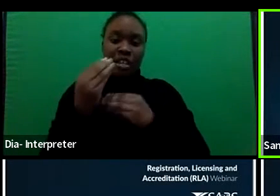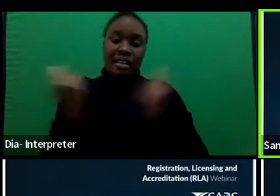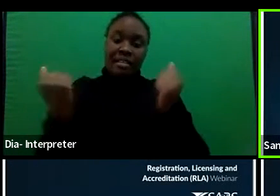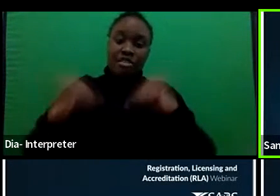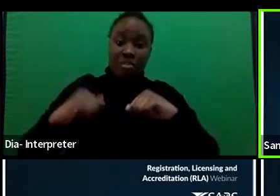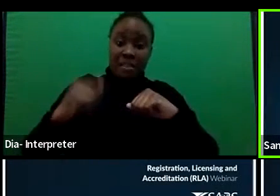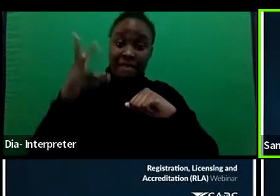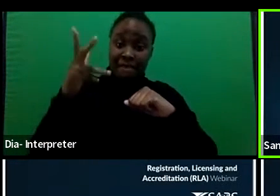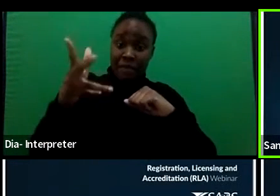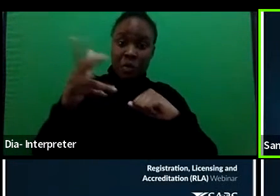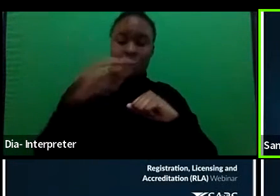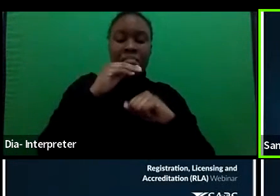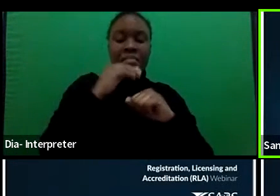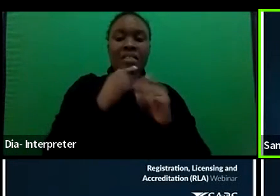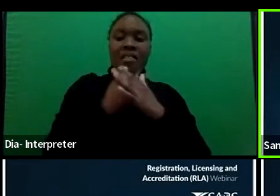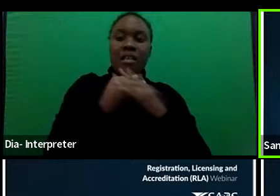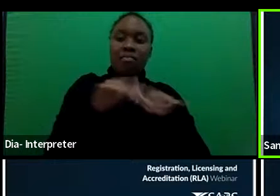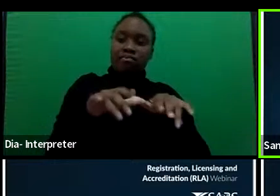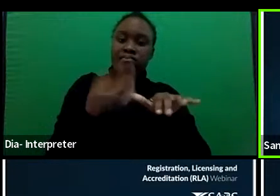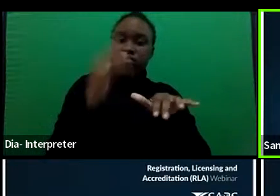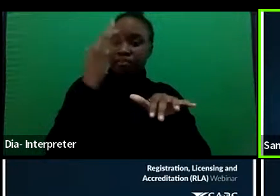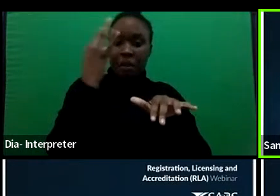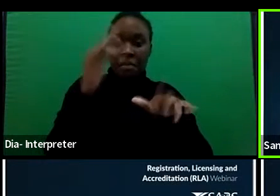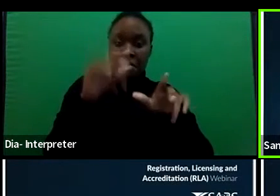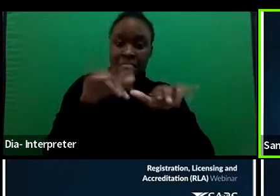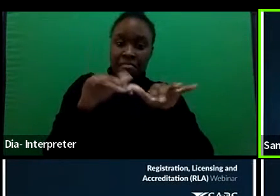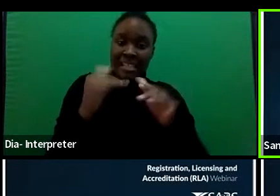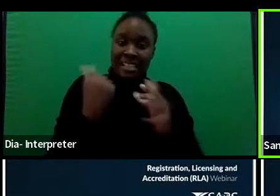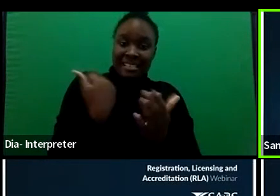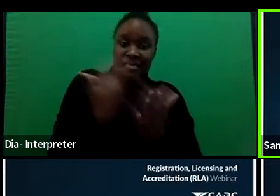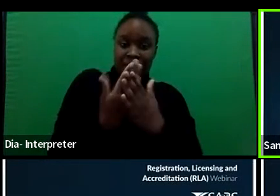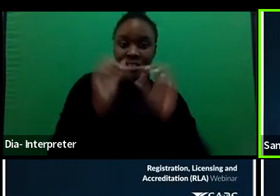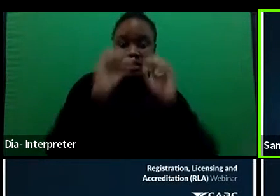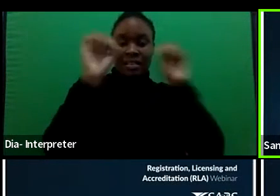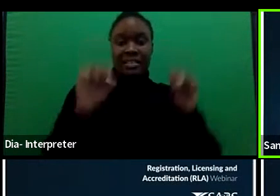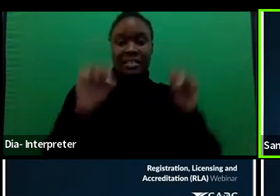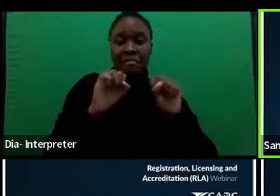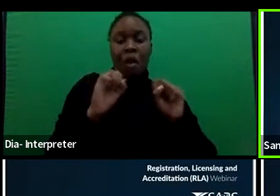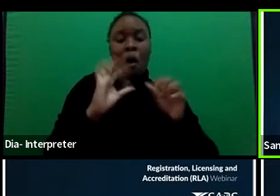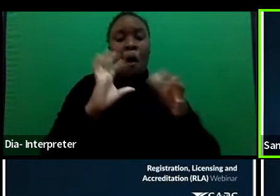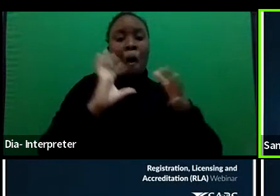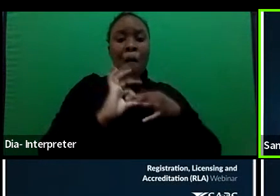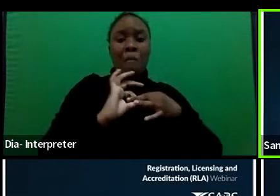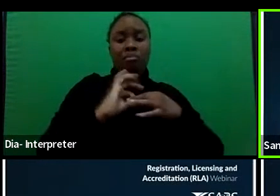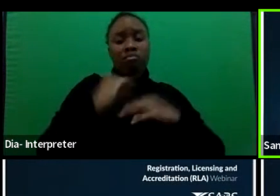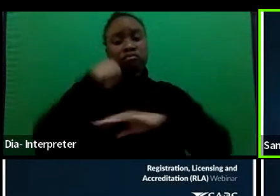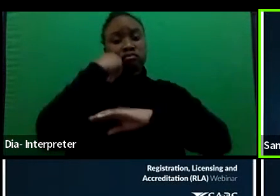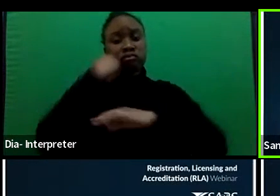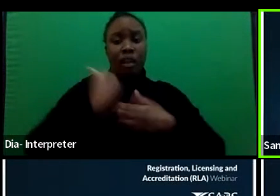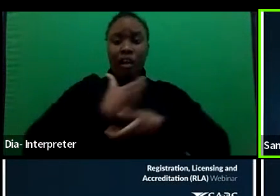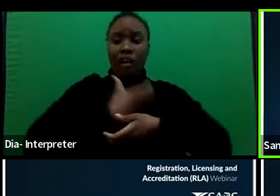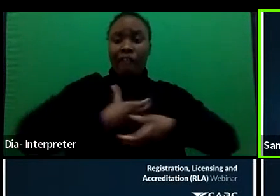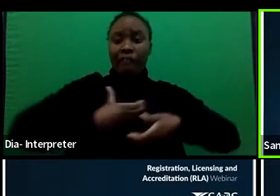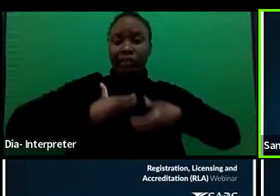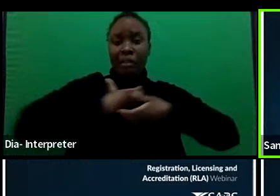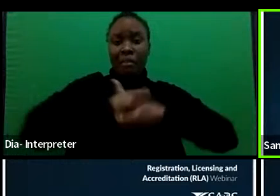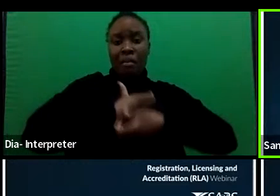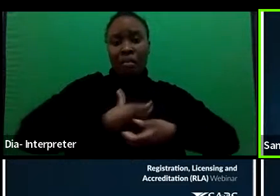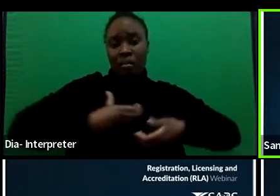agreements and stuff, you just go onto the system and you apply for that at the comfort of your home. It's a